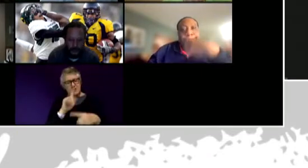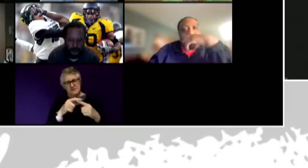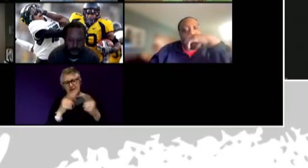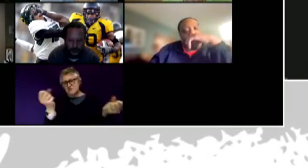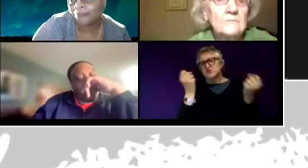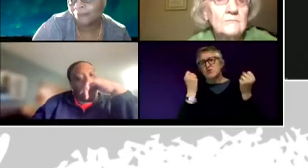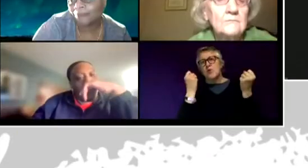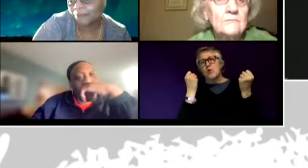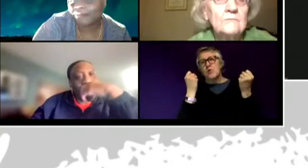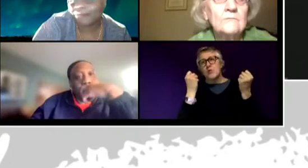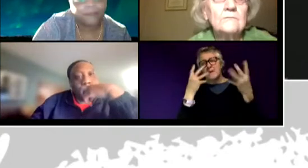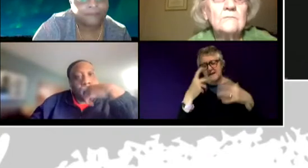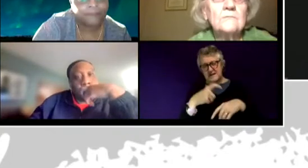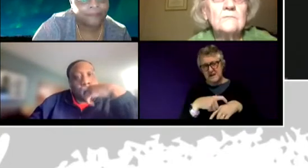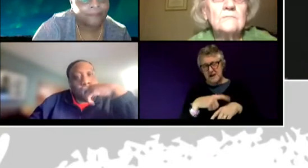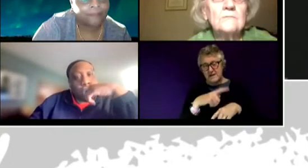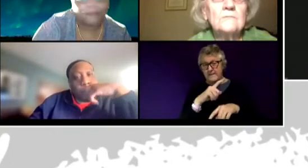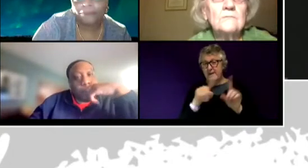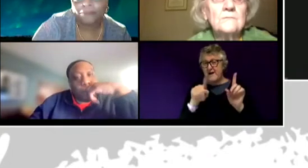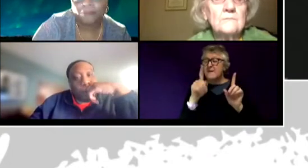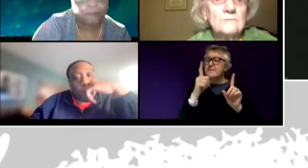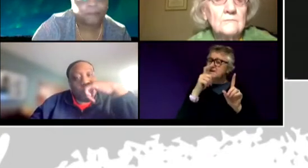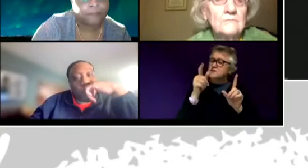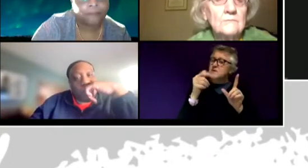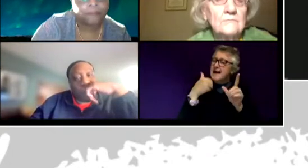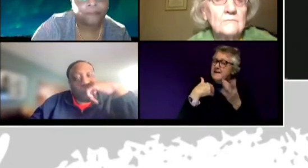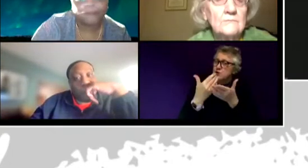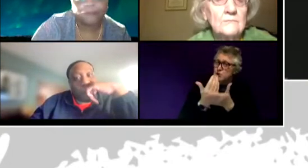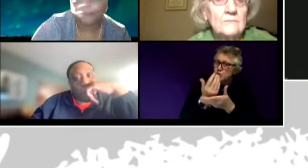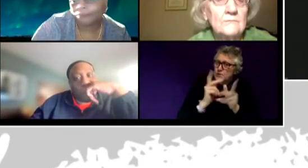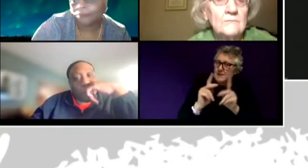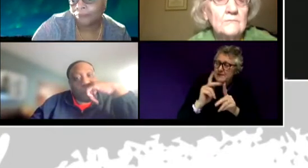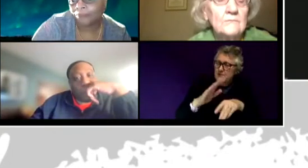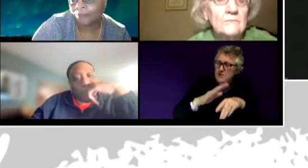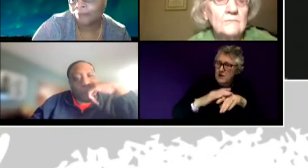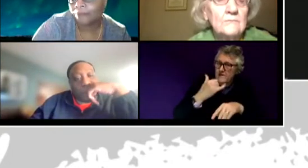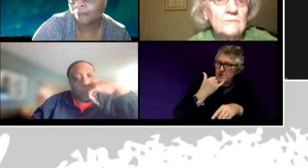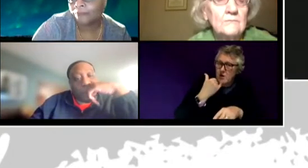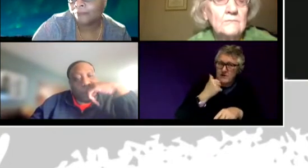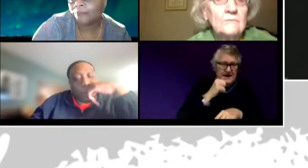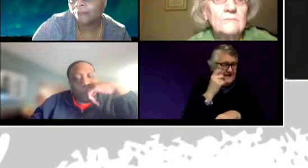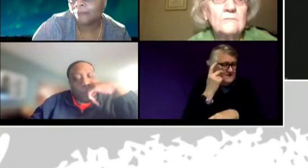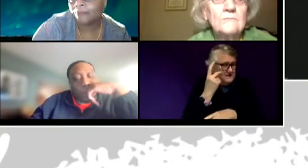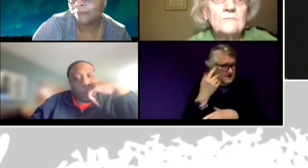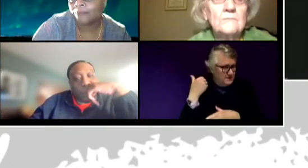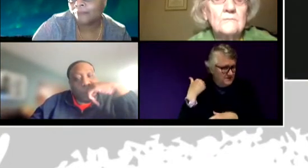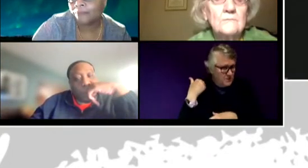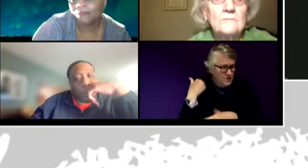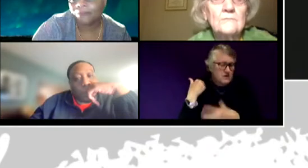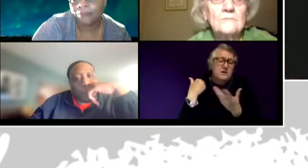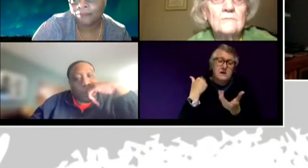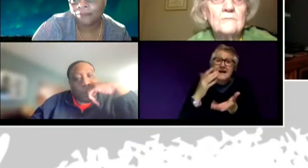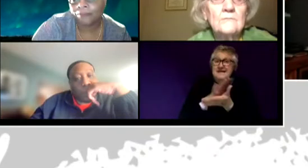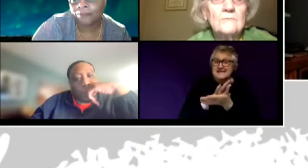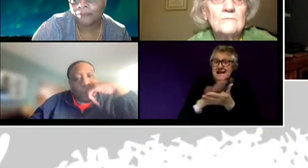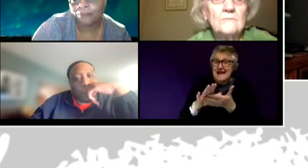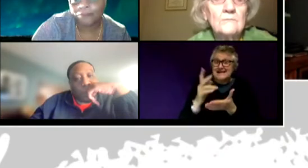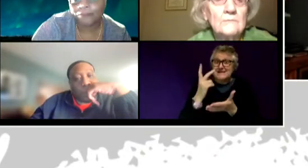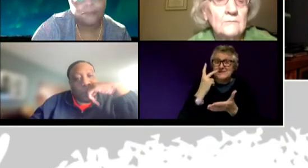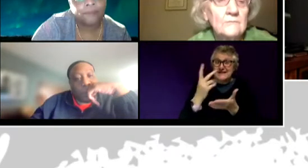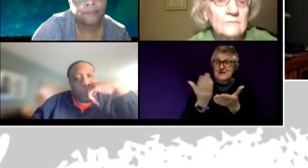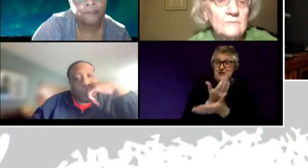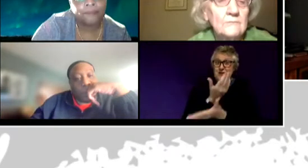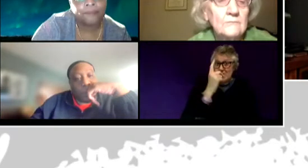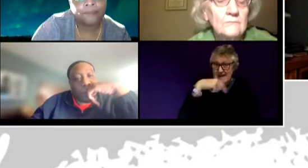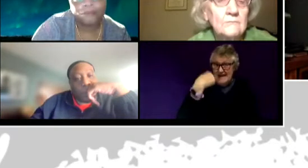But just because we have new folks on the call that I haven't seen before, and it's a nice thing to see. I'm just going to say